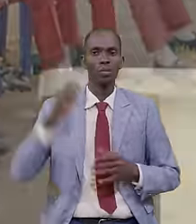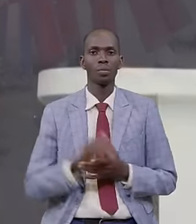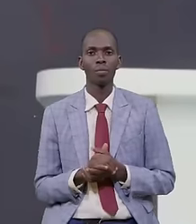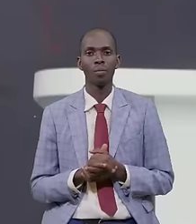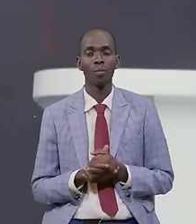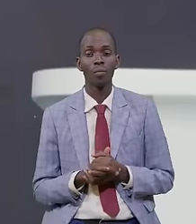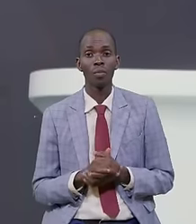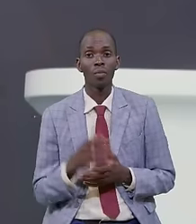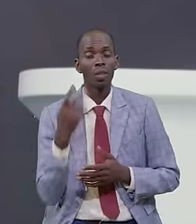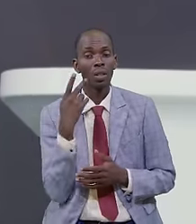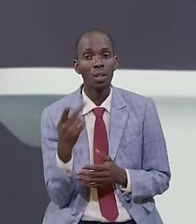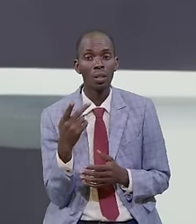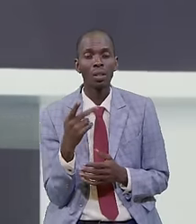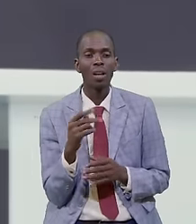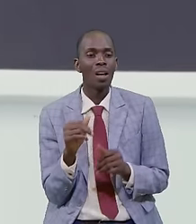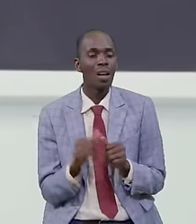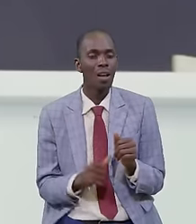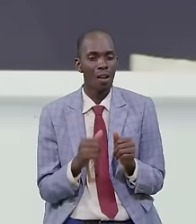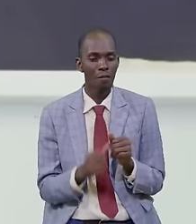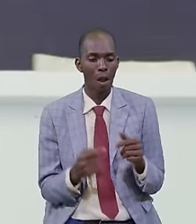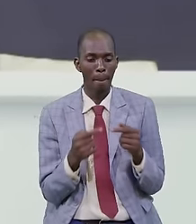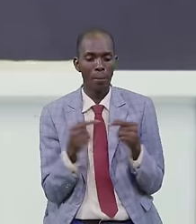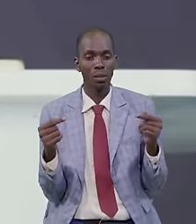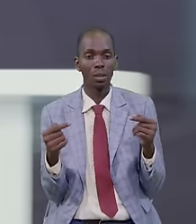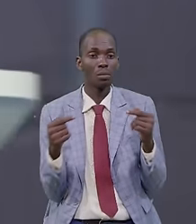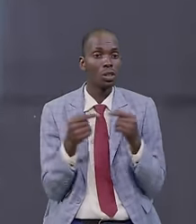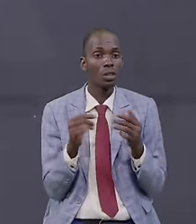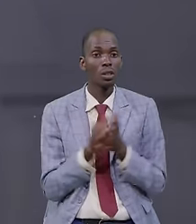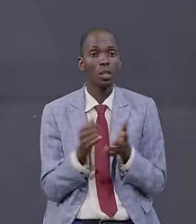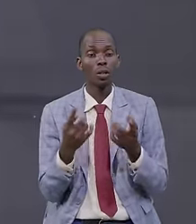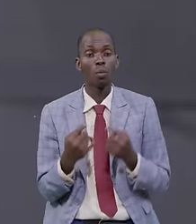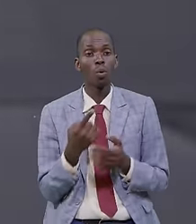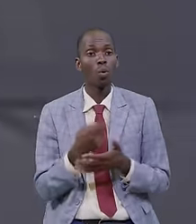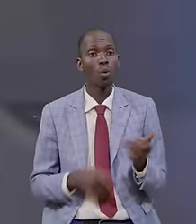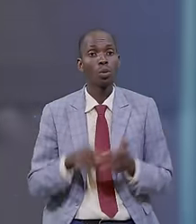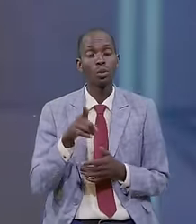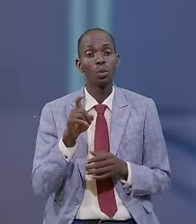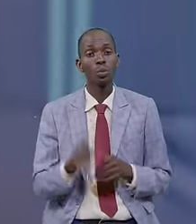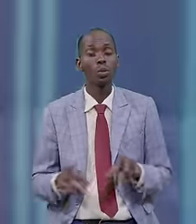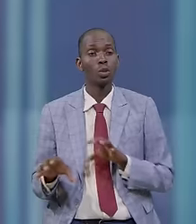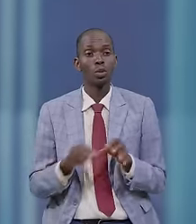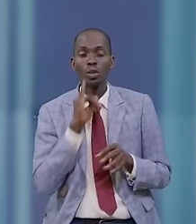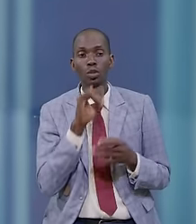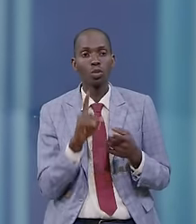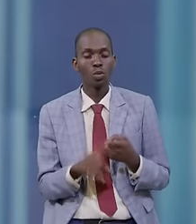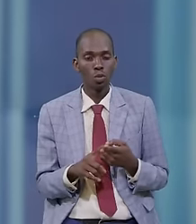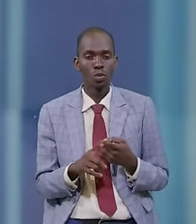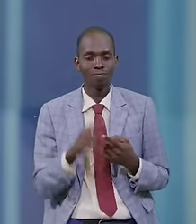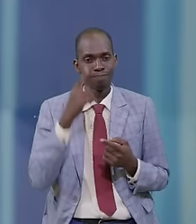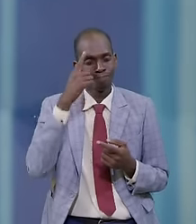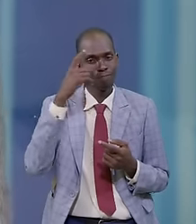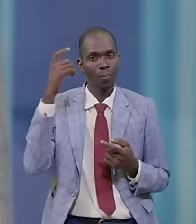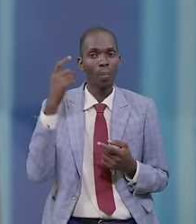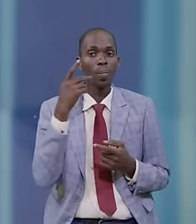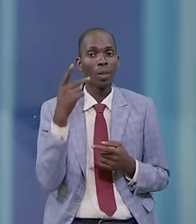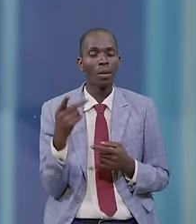every opposition. All you need to have a dream. They were in the farm.